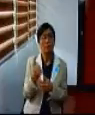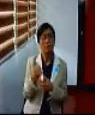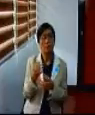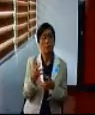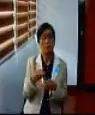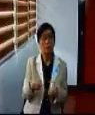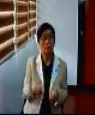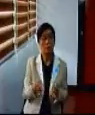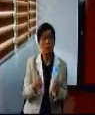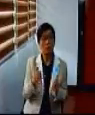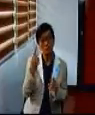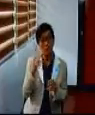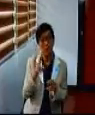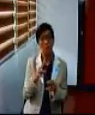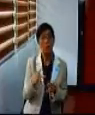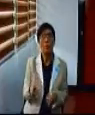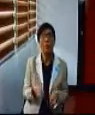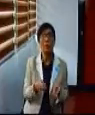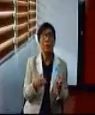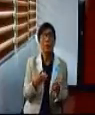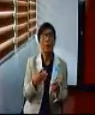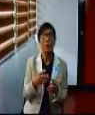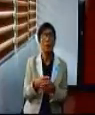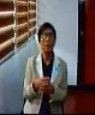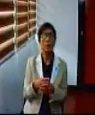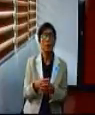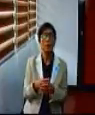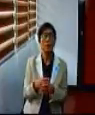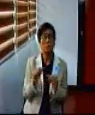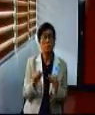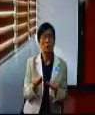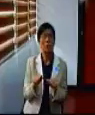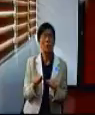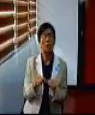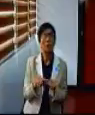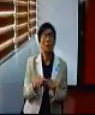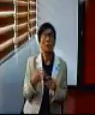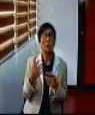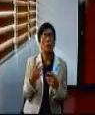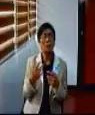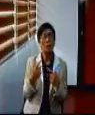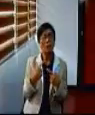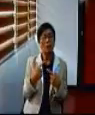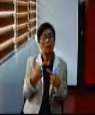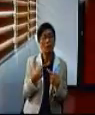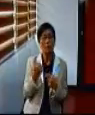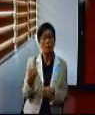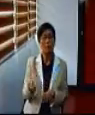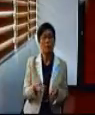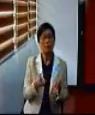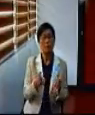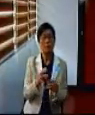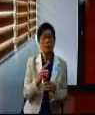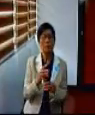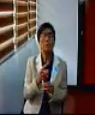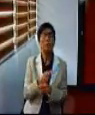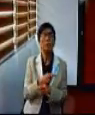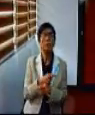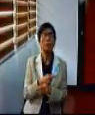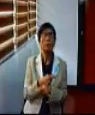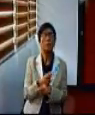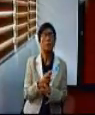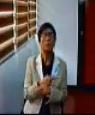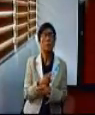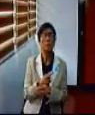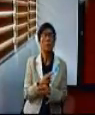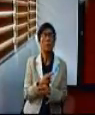a remedy. You could also have much more compelling remedies, such as, you know,